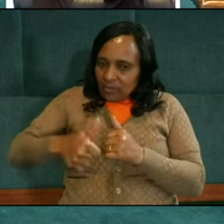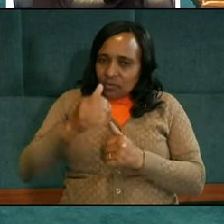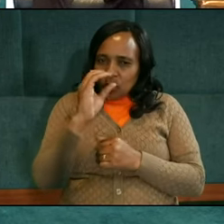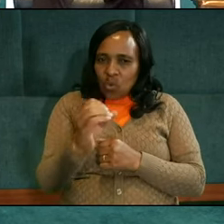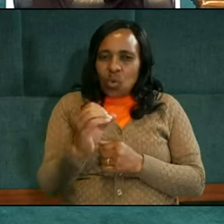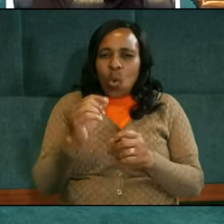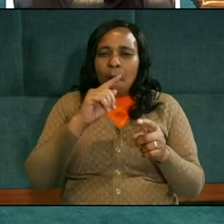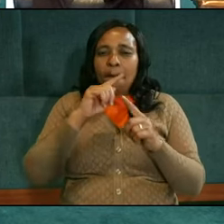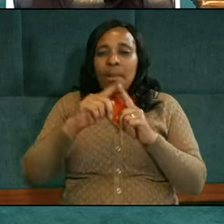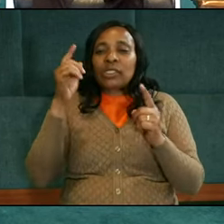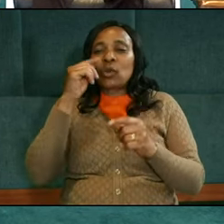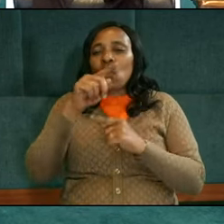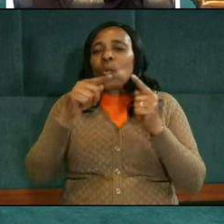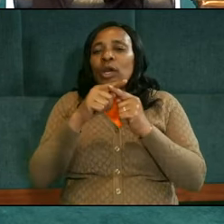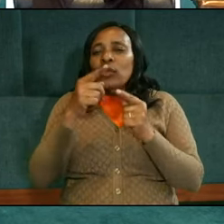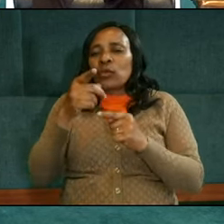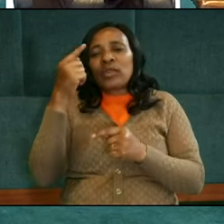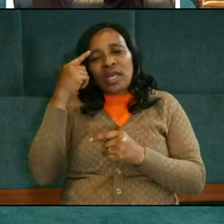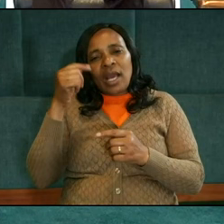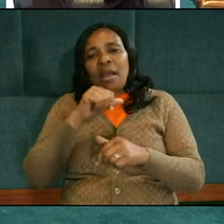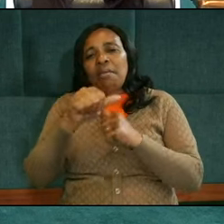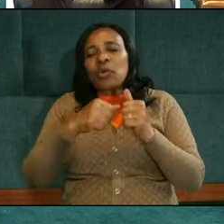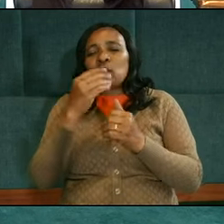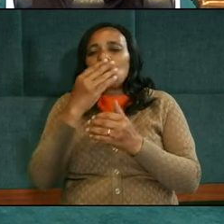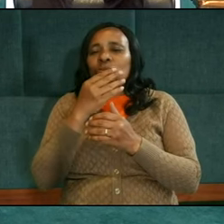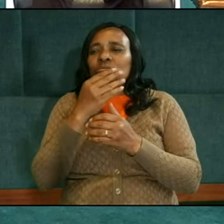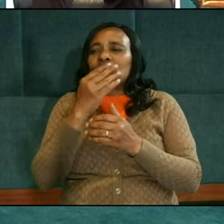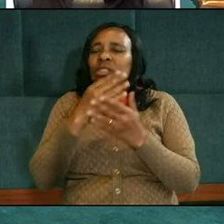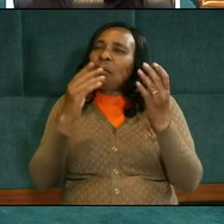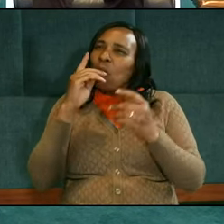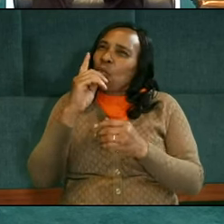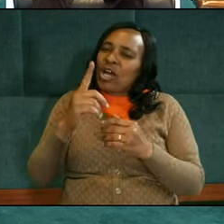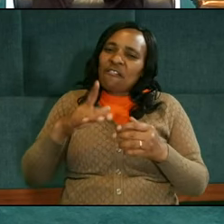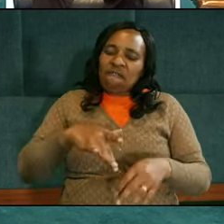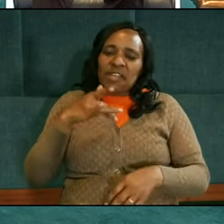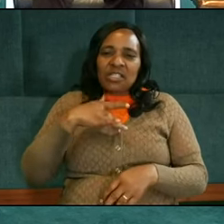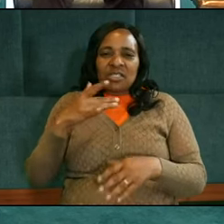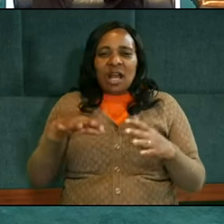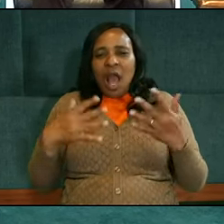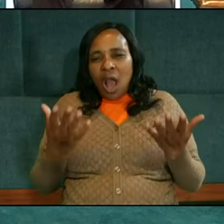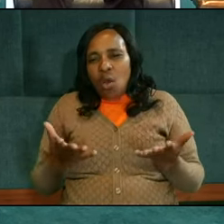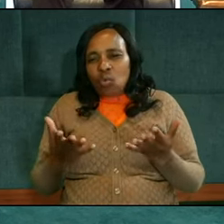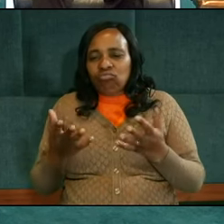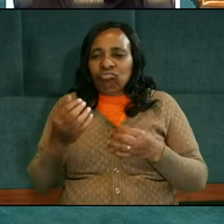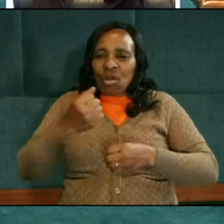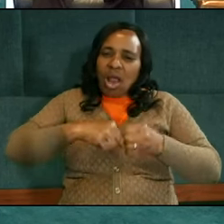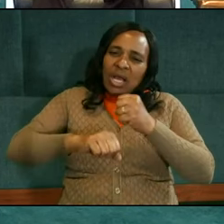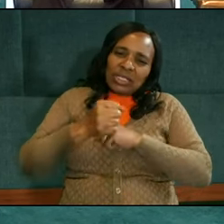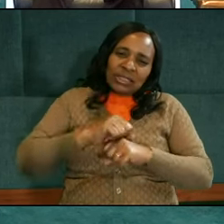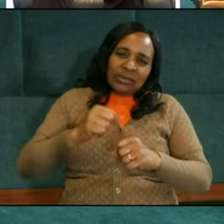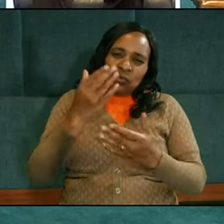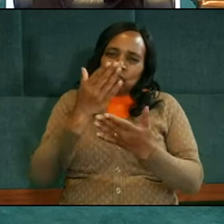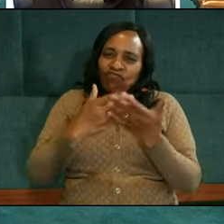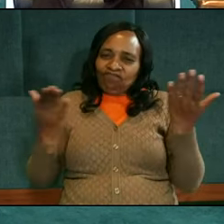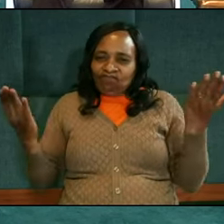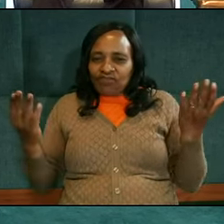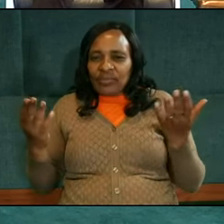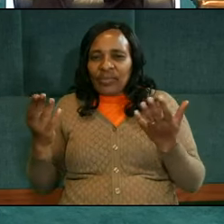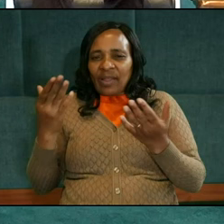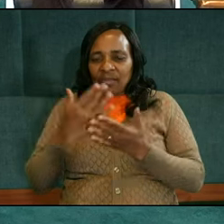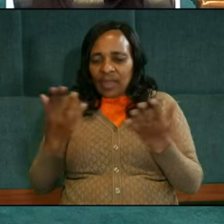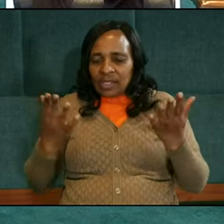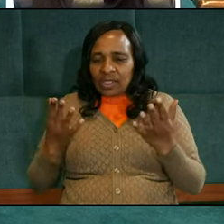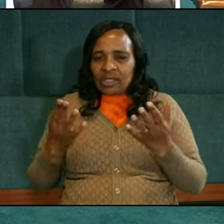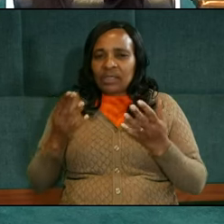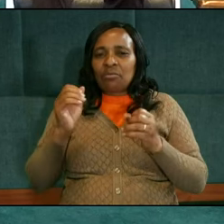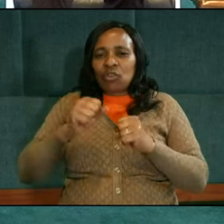But when you think about what someone feels or how someone will react to something, it definitely gives